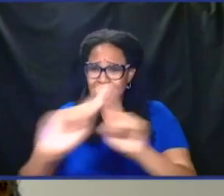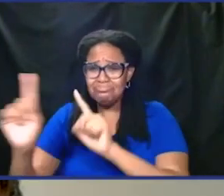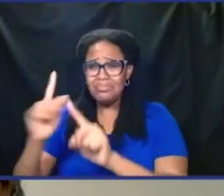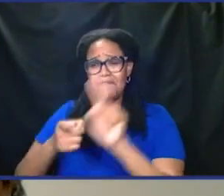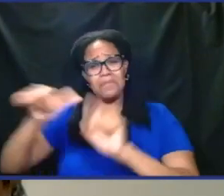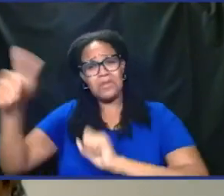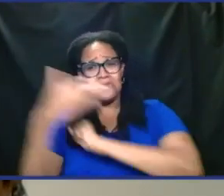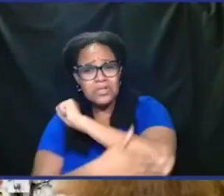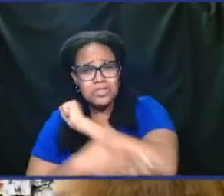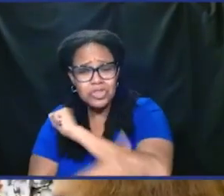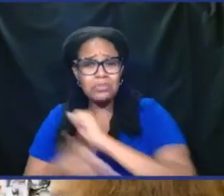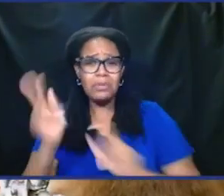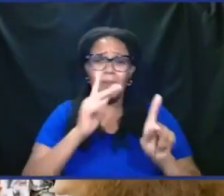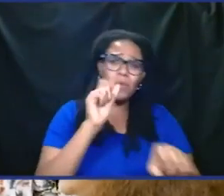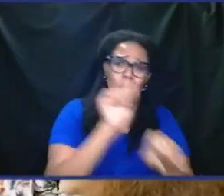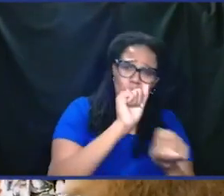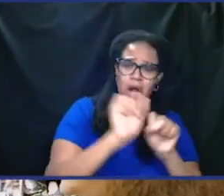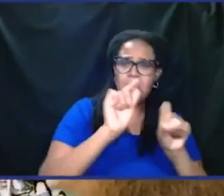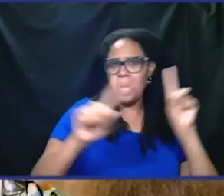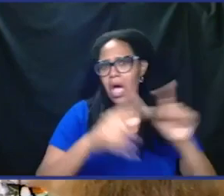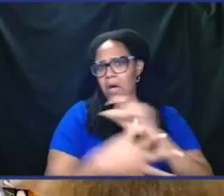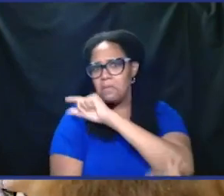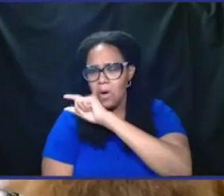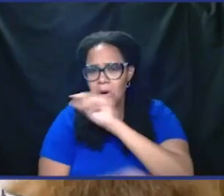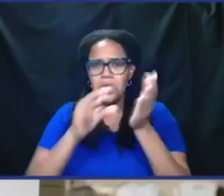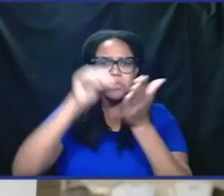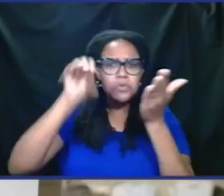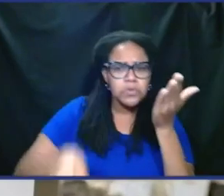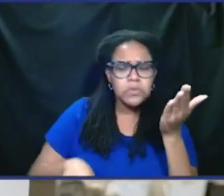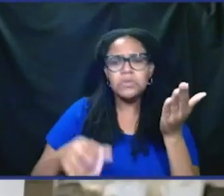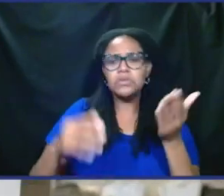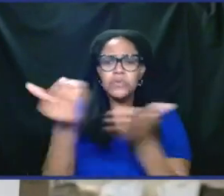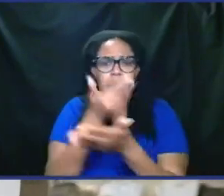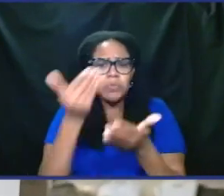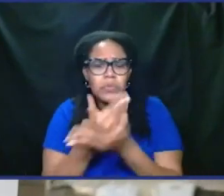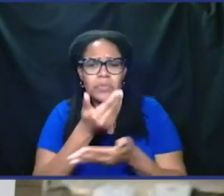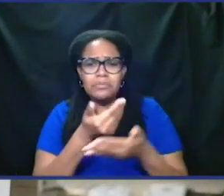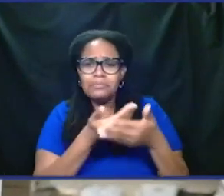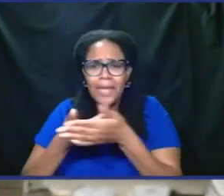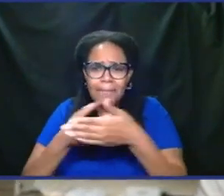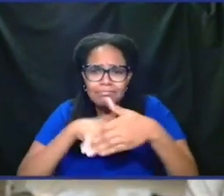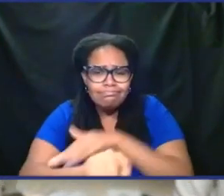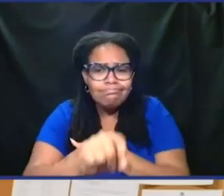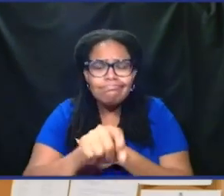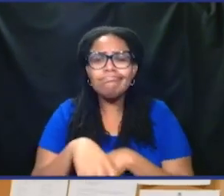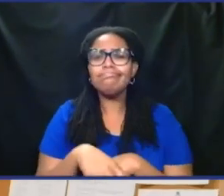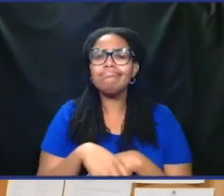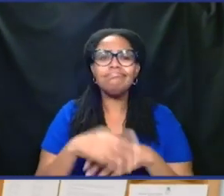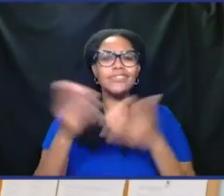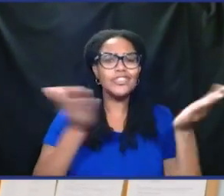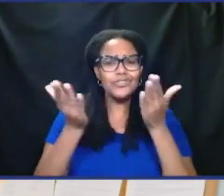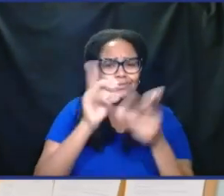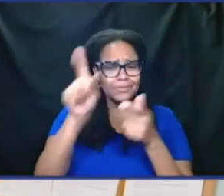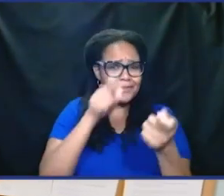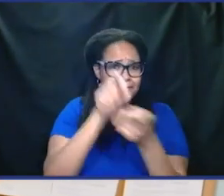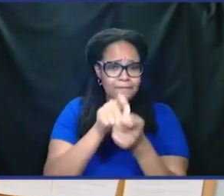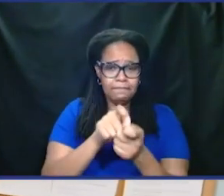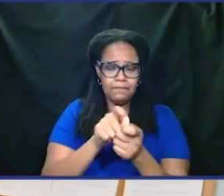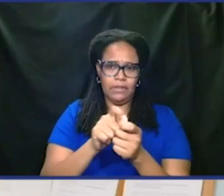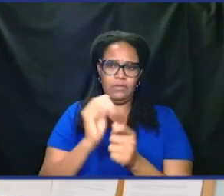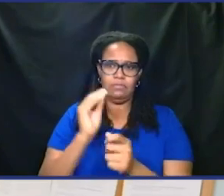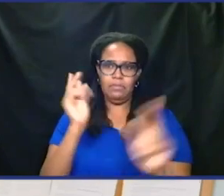we serve the working poor, we serve students, we serve newborns, and we serve specifically a